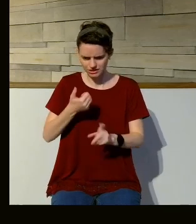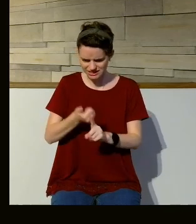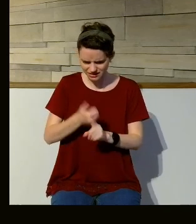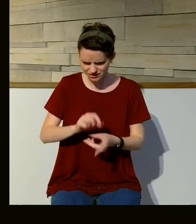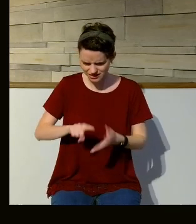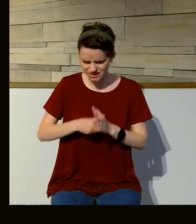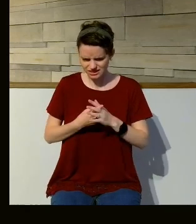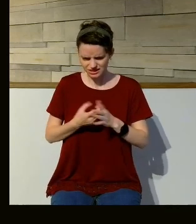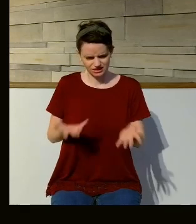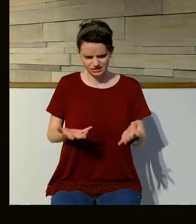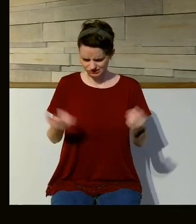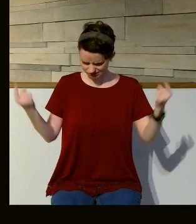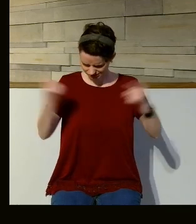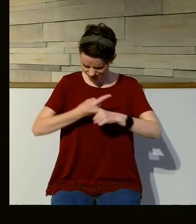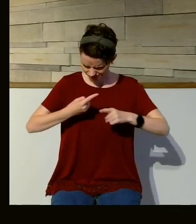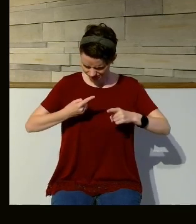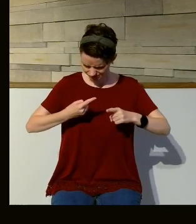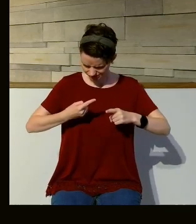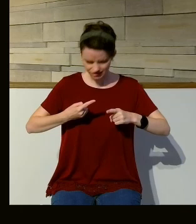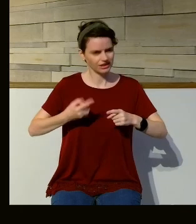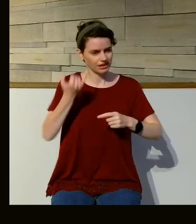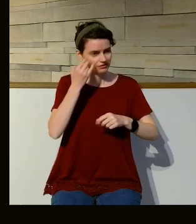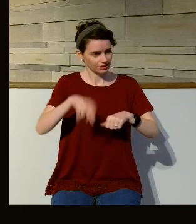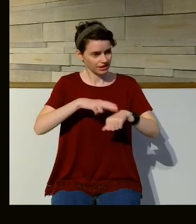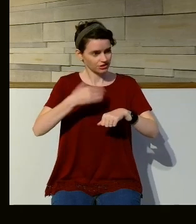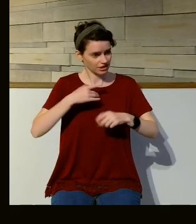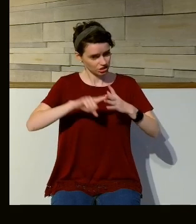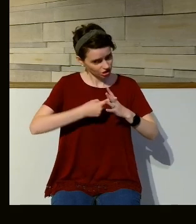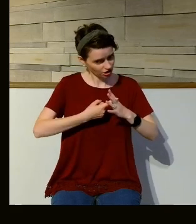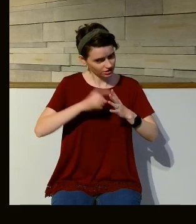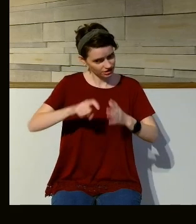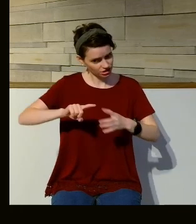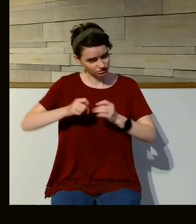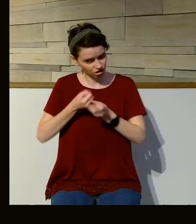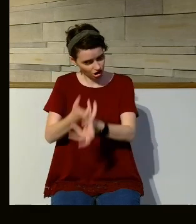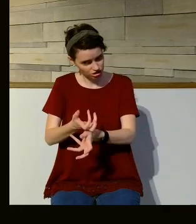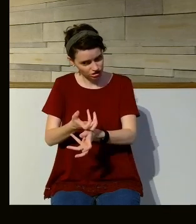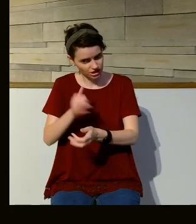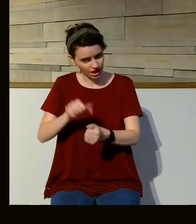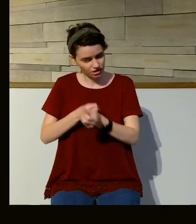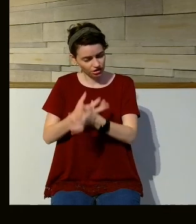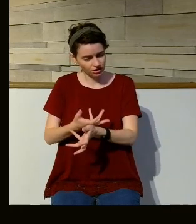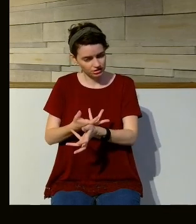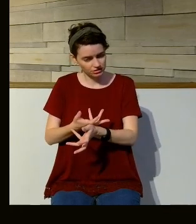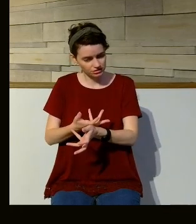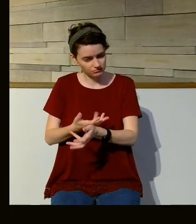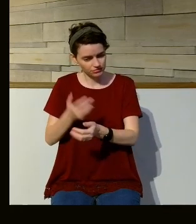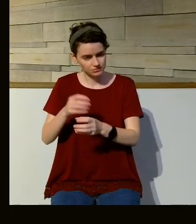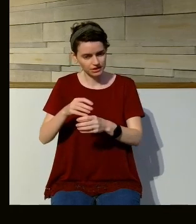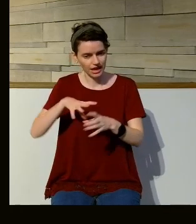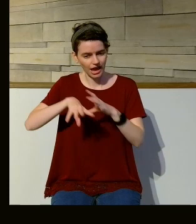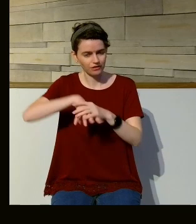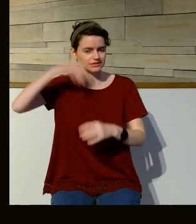which is a logical contradiction. So if nature had a beginning, it too would need a cause, and this cause must be transcendent